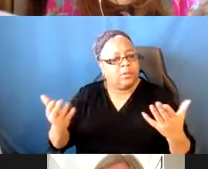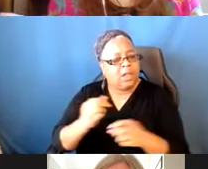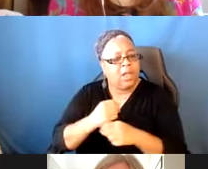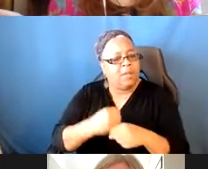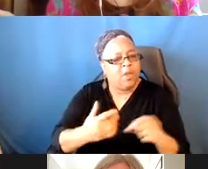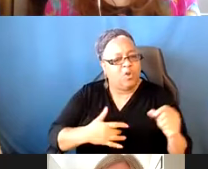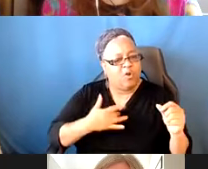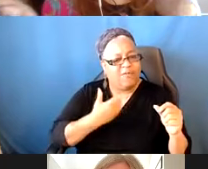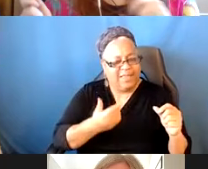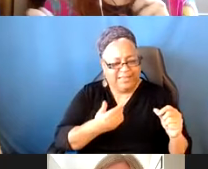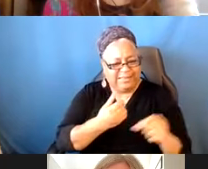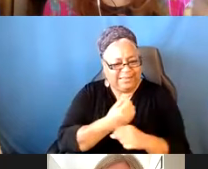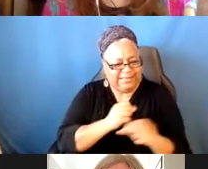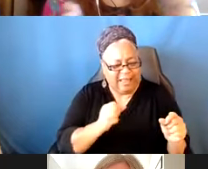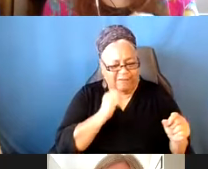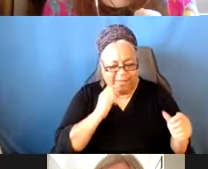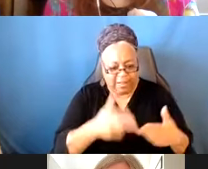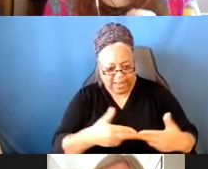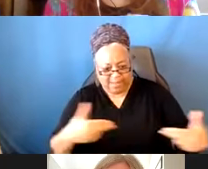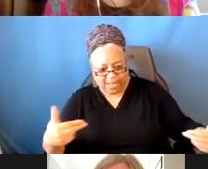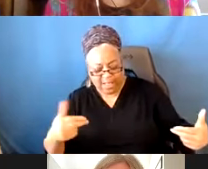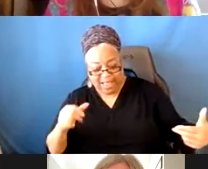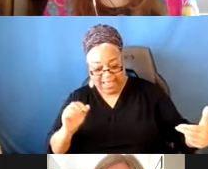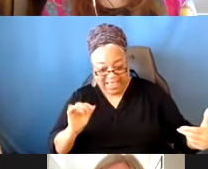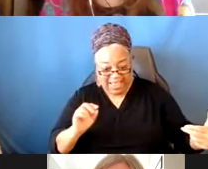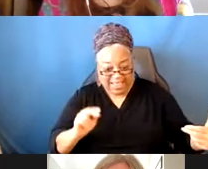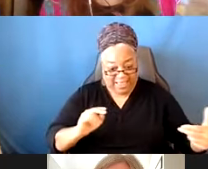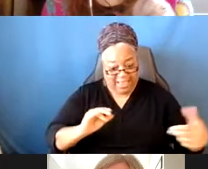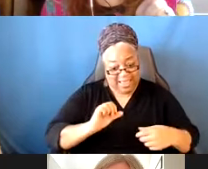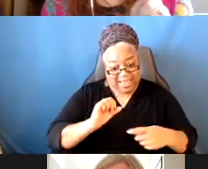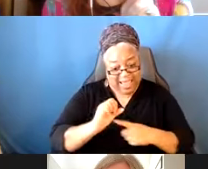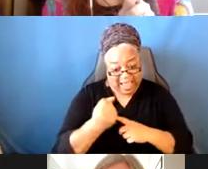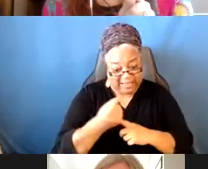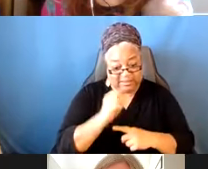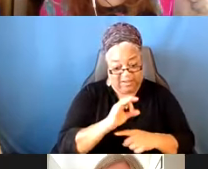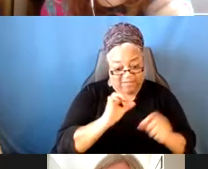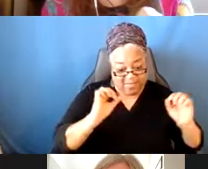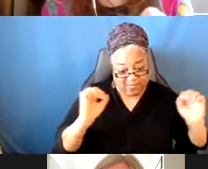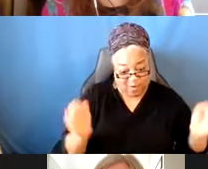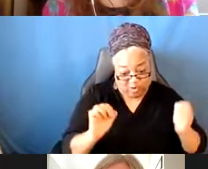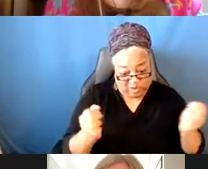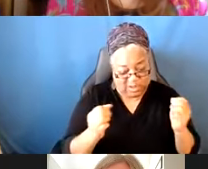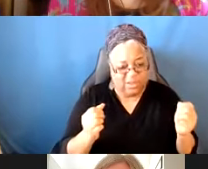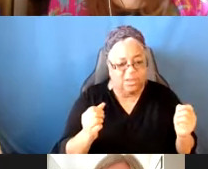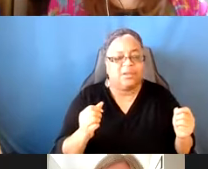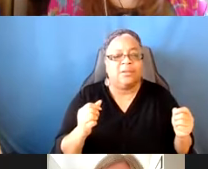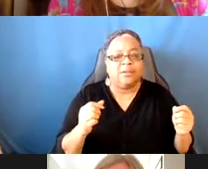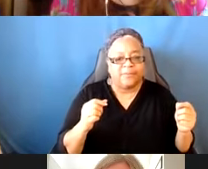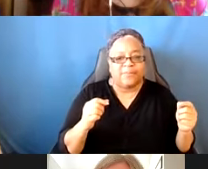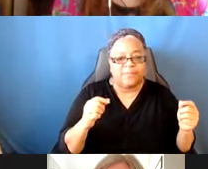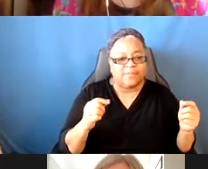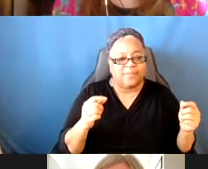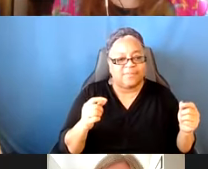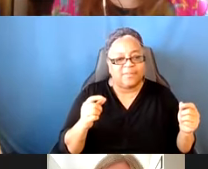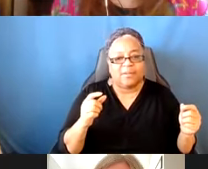picture like a weighted blanket encased in one of those fire extinguisher boxes that says in case of crisis, break glass.